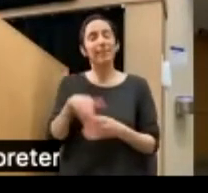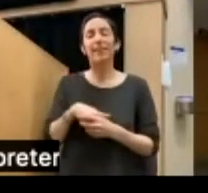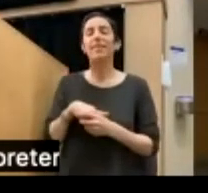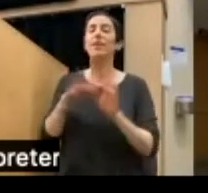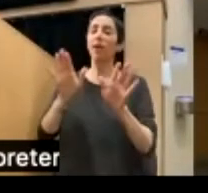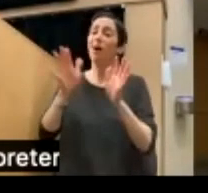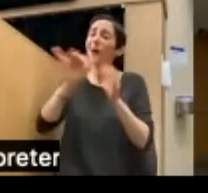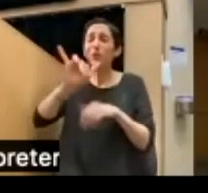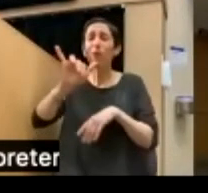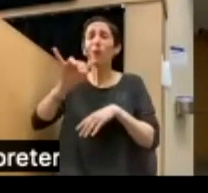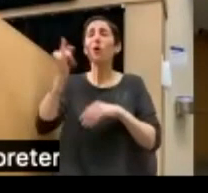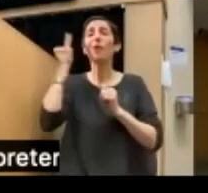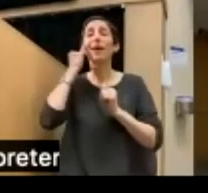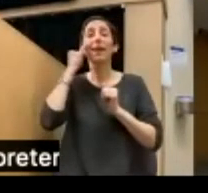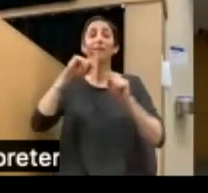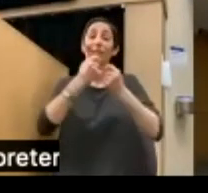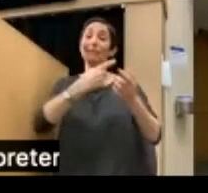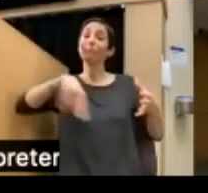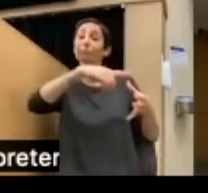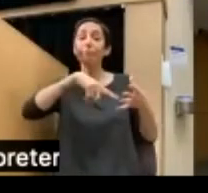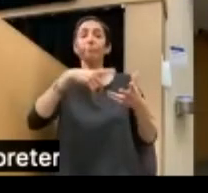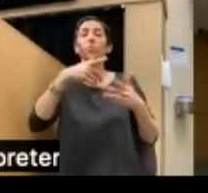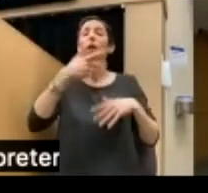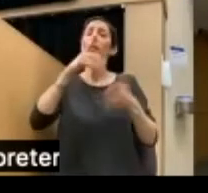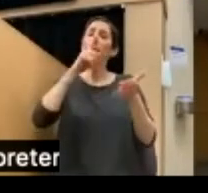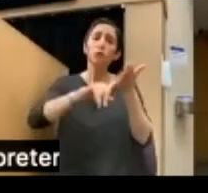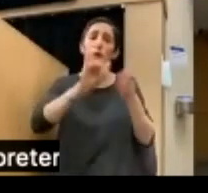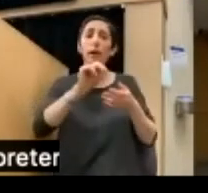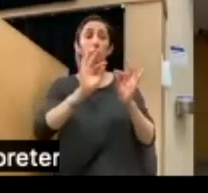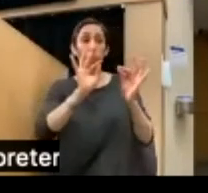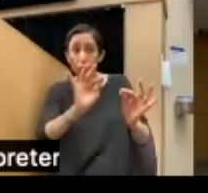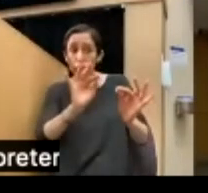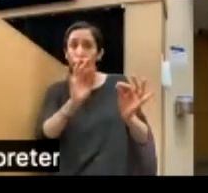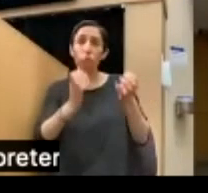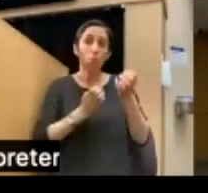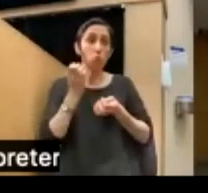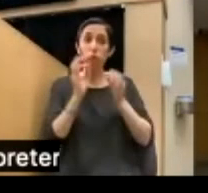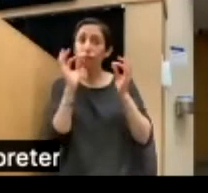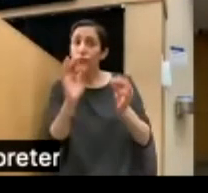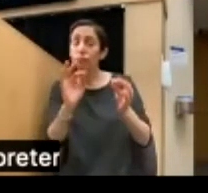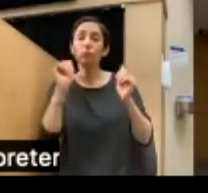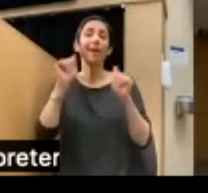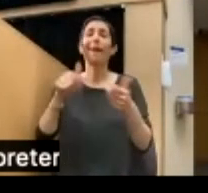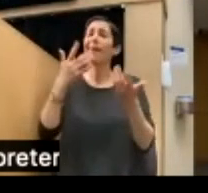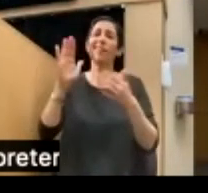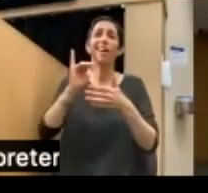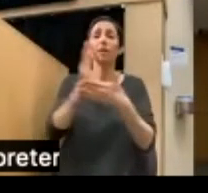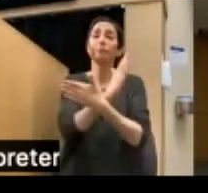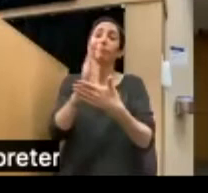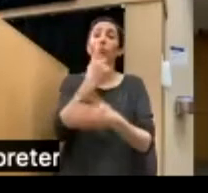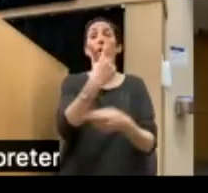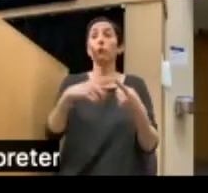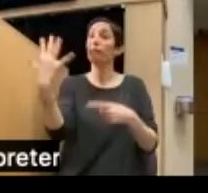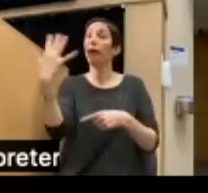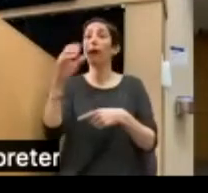are doing emotionally before you start the day. And you can do that on like a scale of 1 to 5. You can just do it, as a